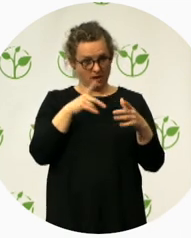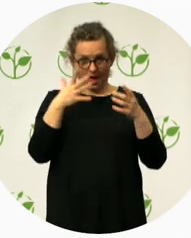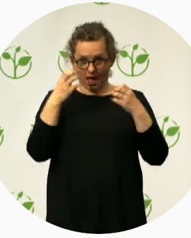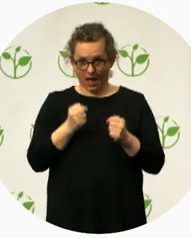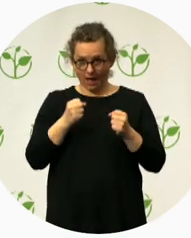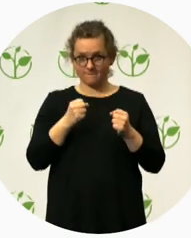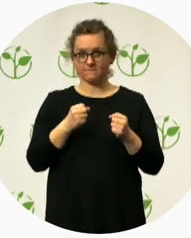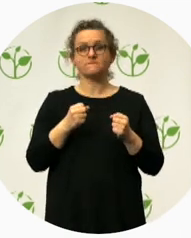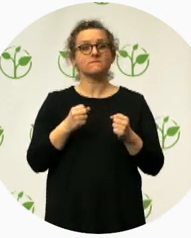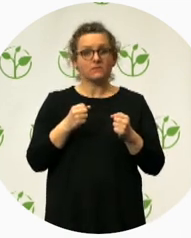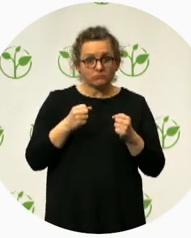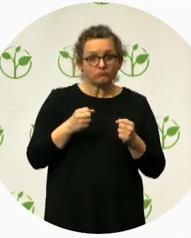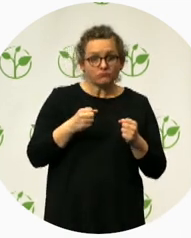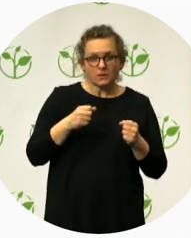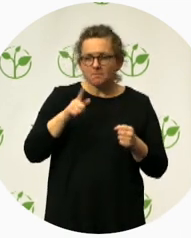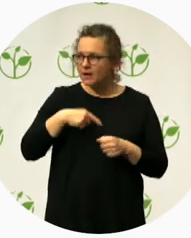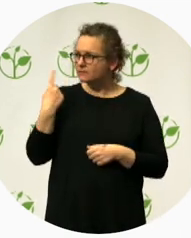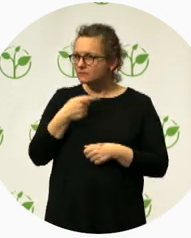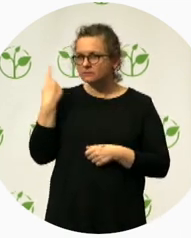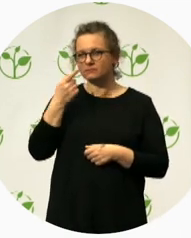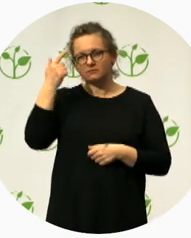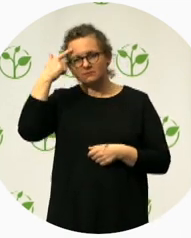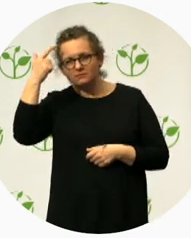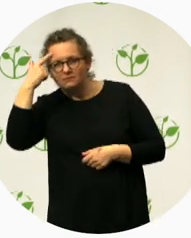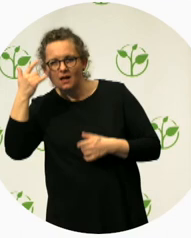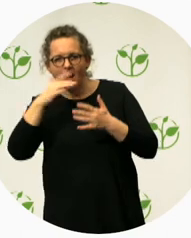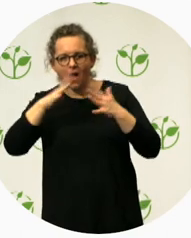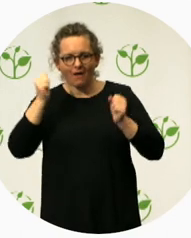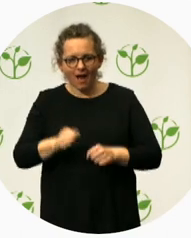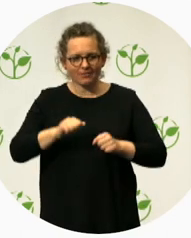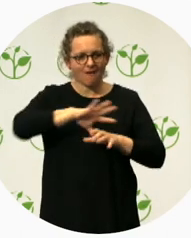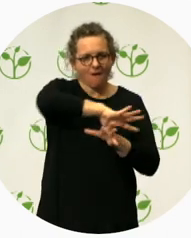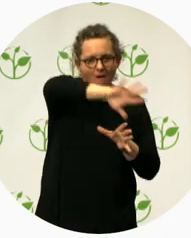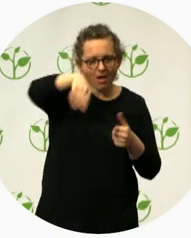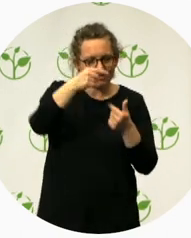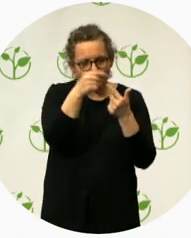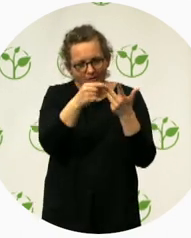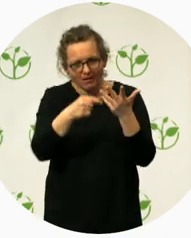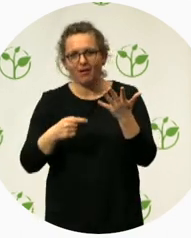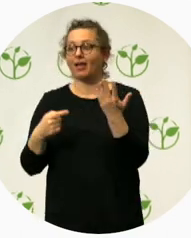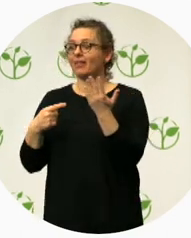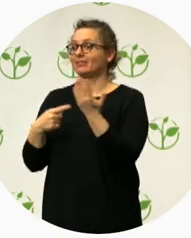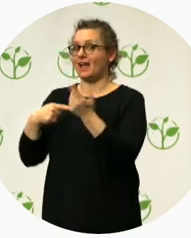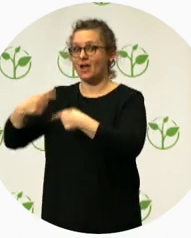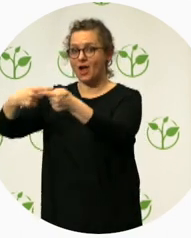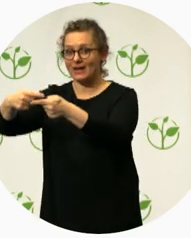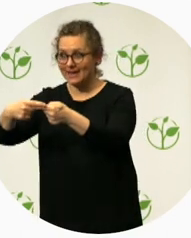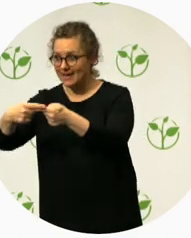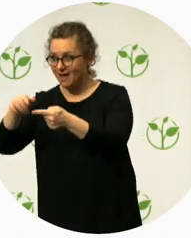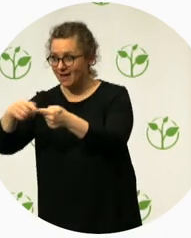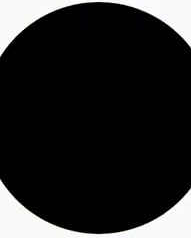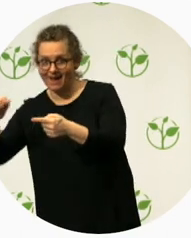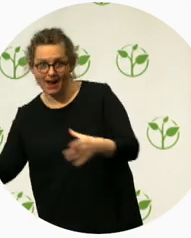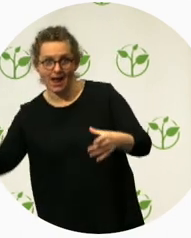we introduce is possibly the main way we may guarantee that those smart communities are